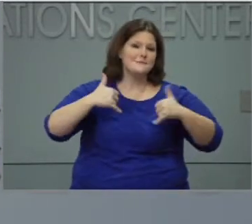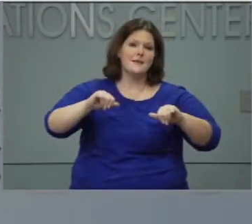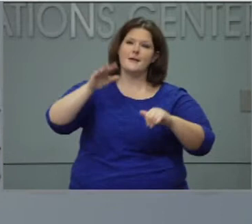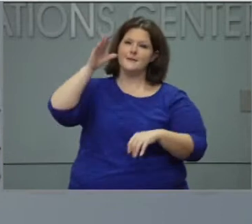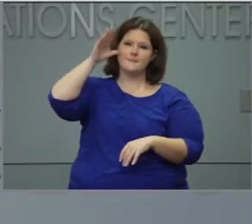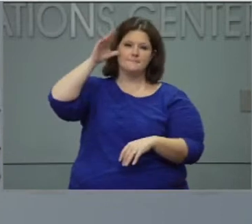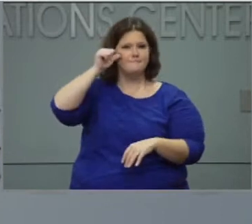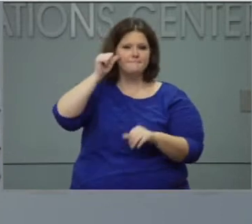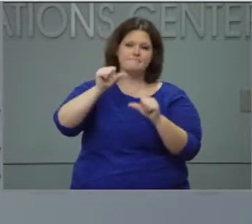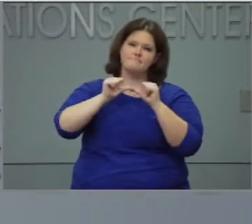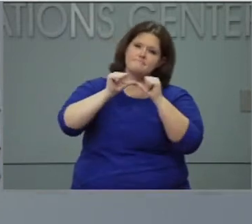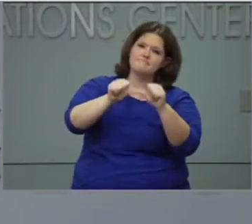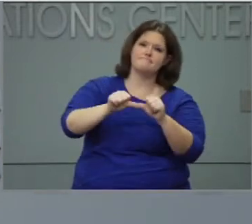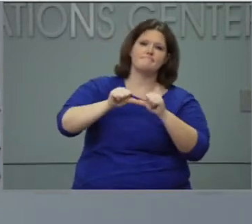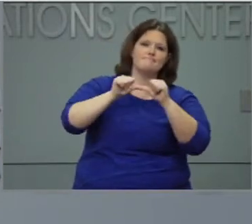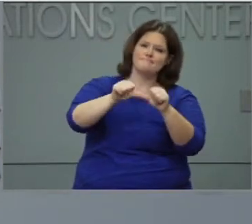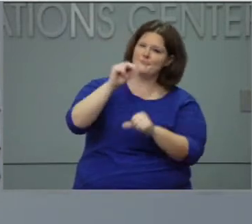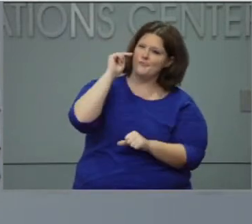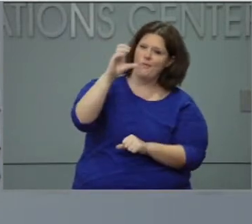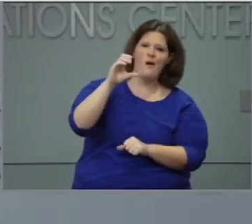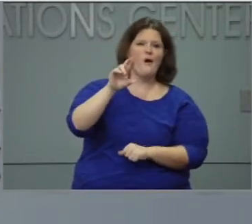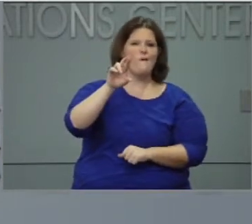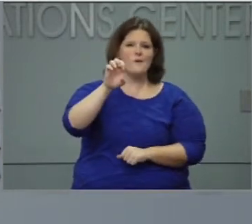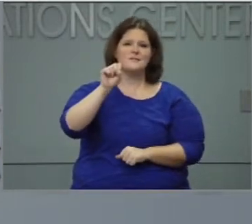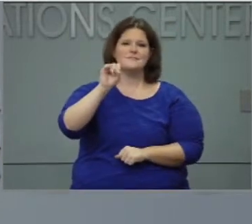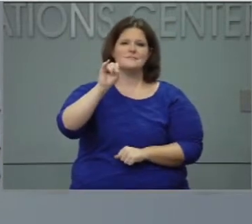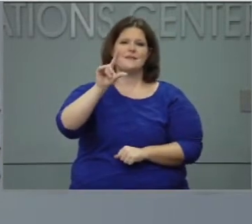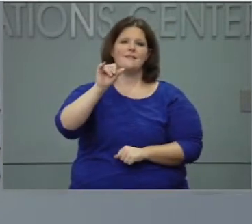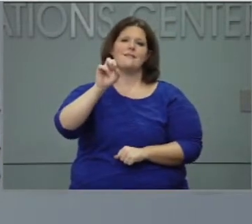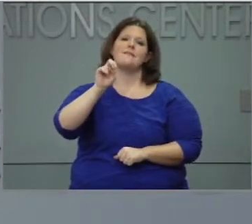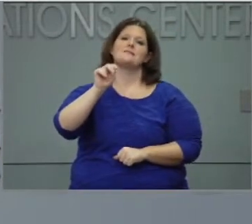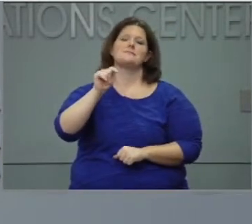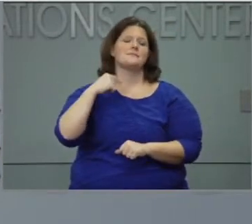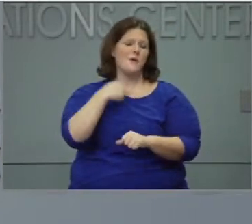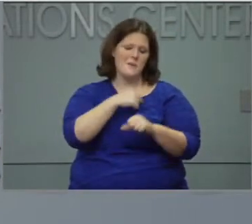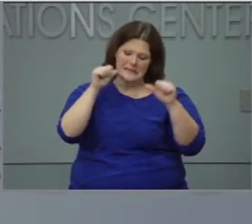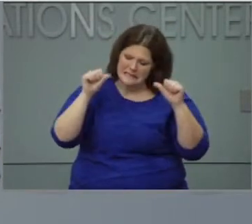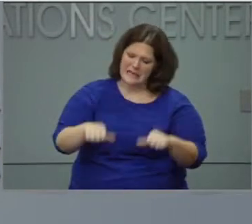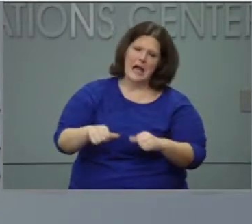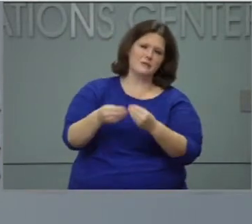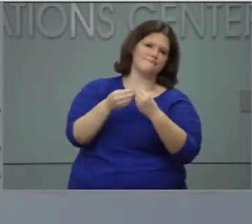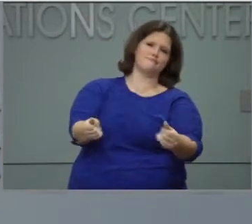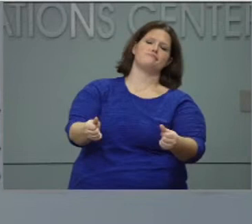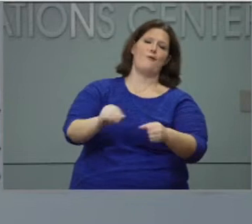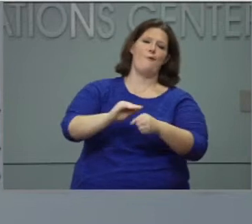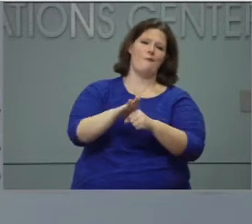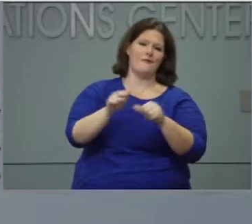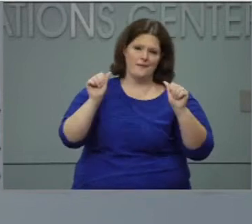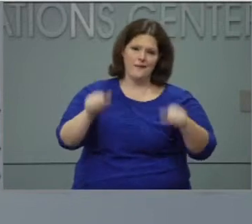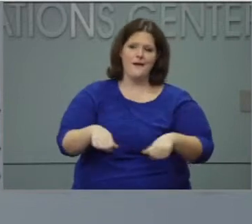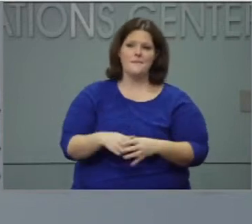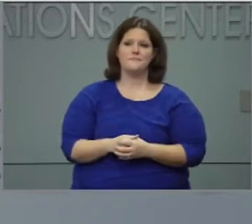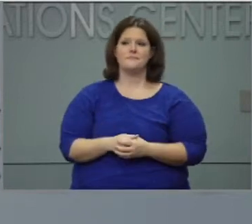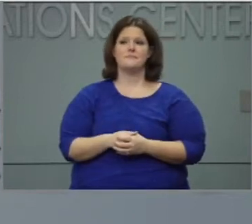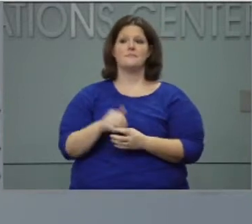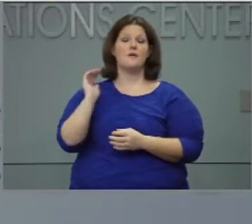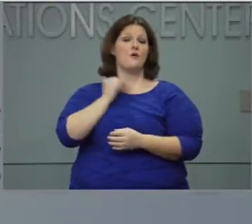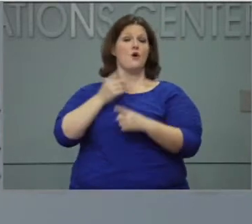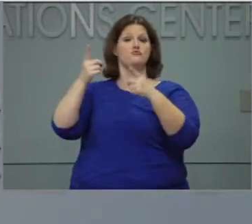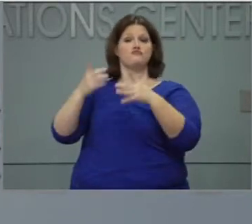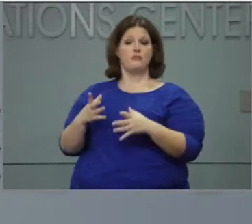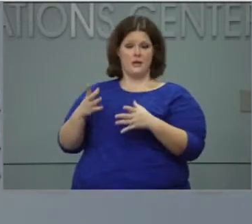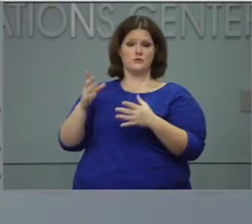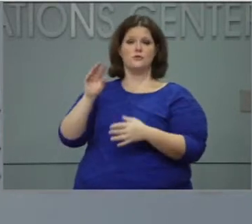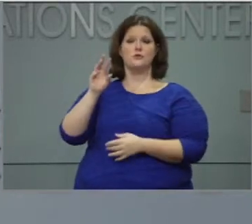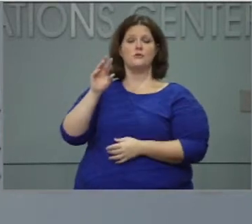spirit. We can beat COVID for good. As I said, with me today is our Director of Emergency Management, Will Ray, and our